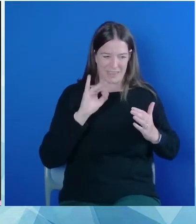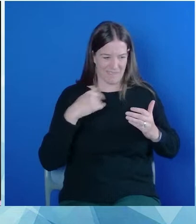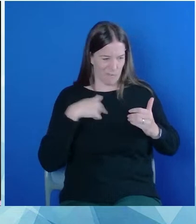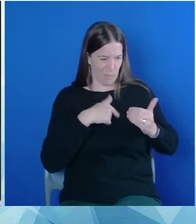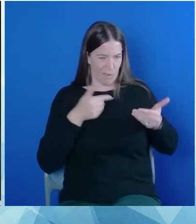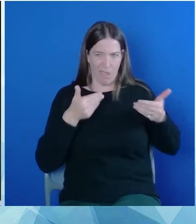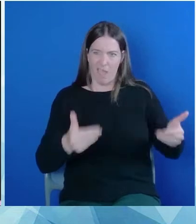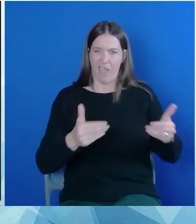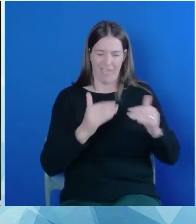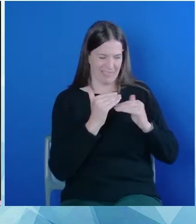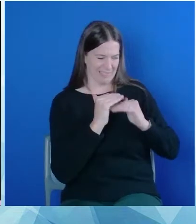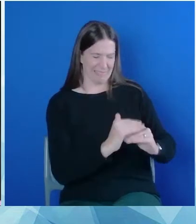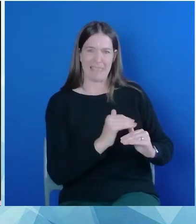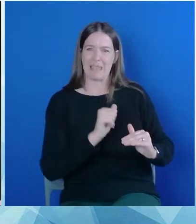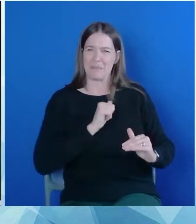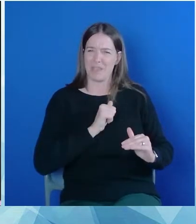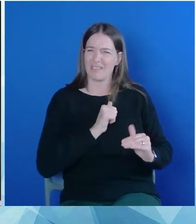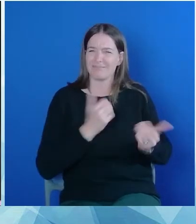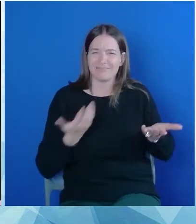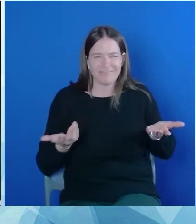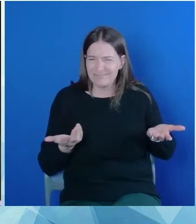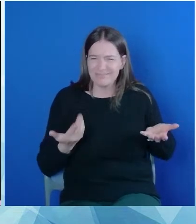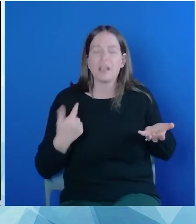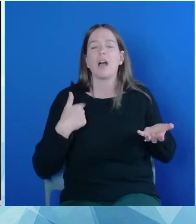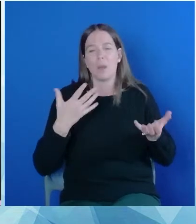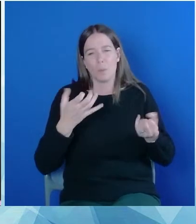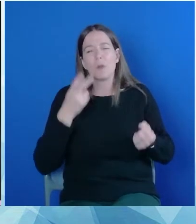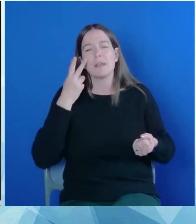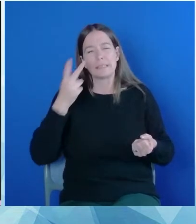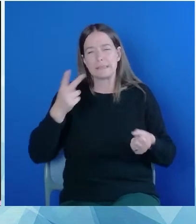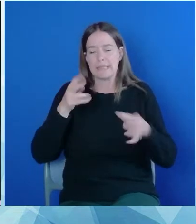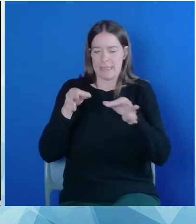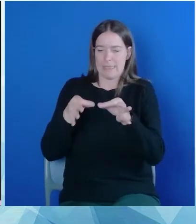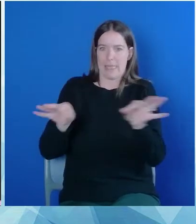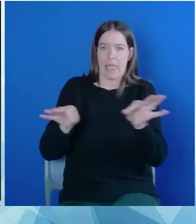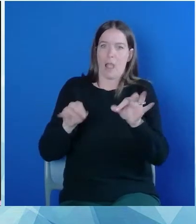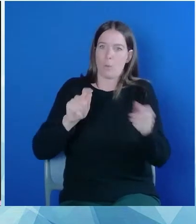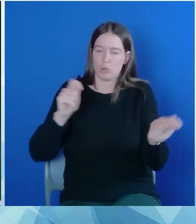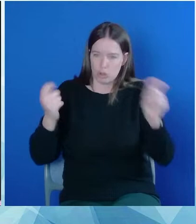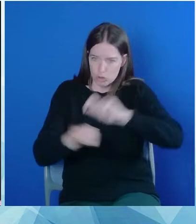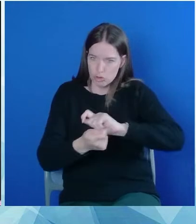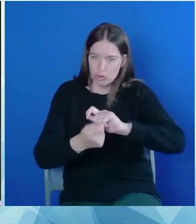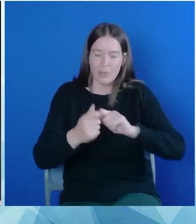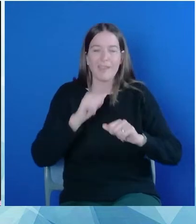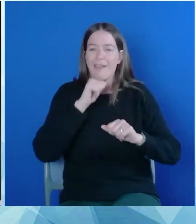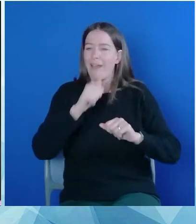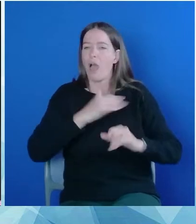so that instead of prohibiting any sort of working relationships,